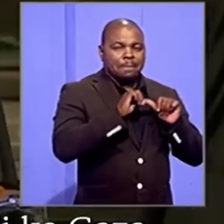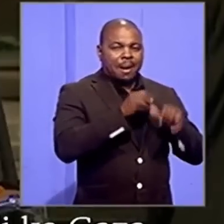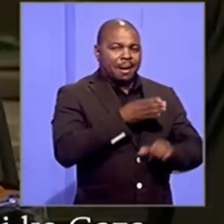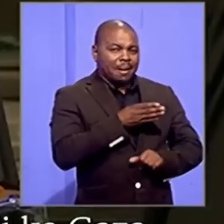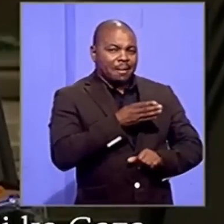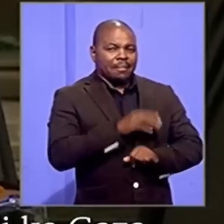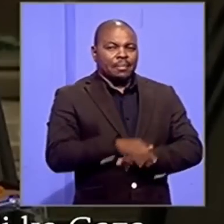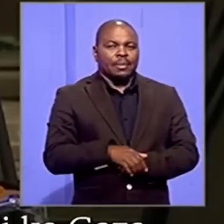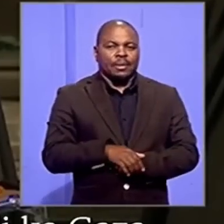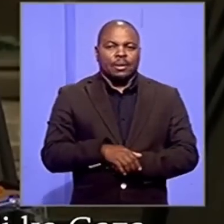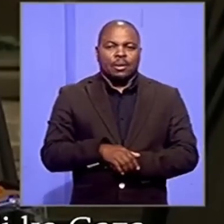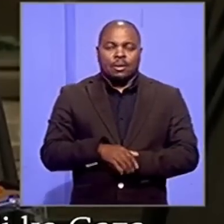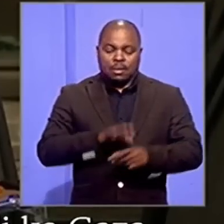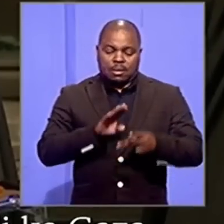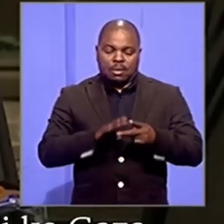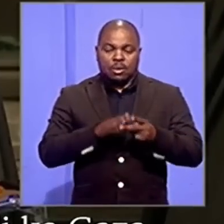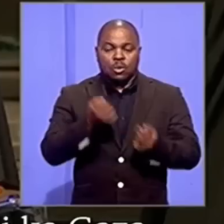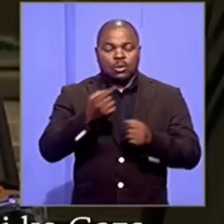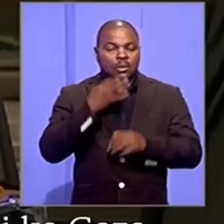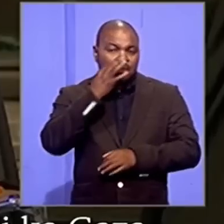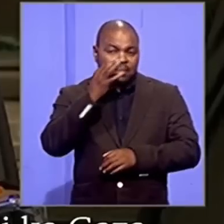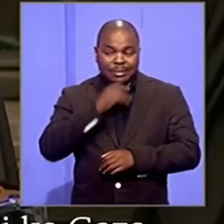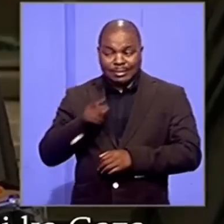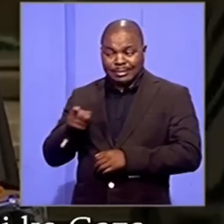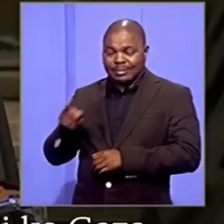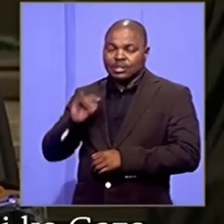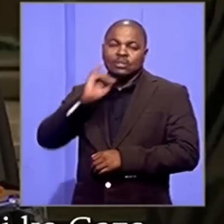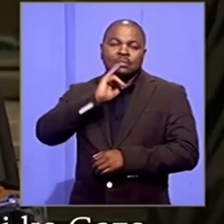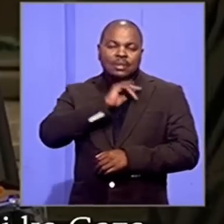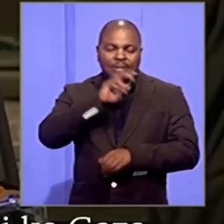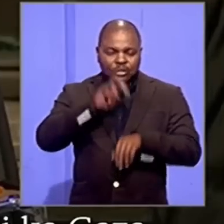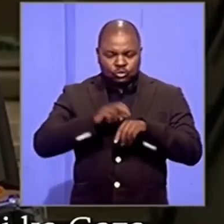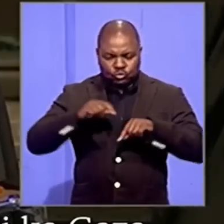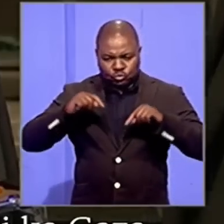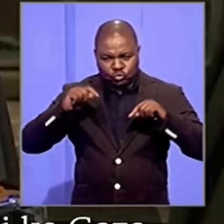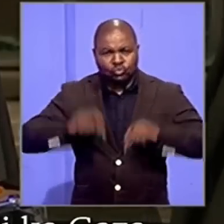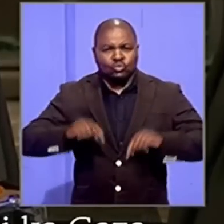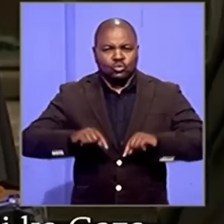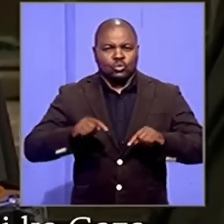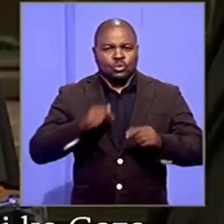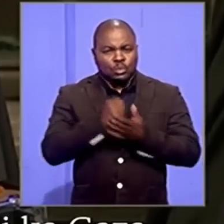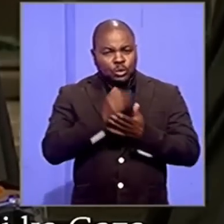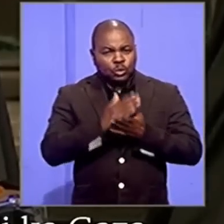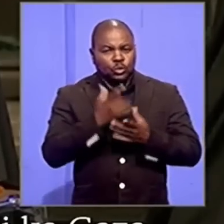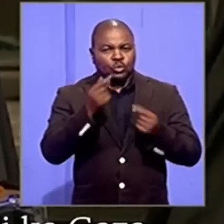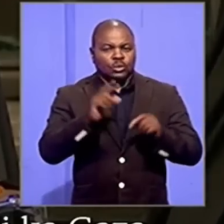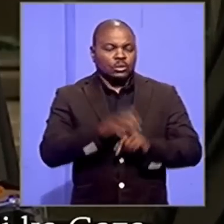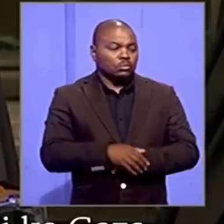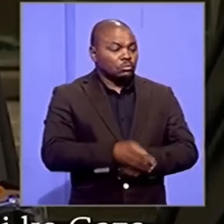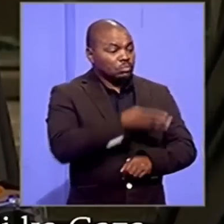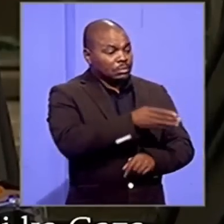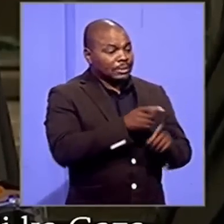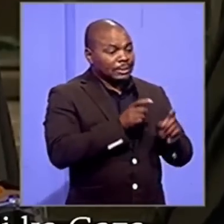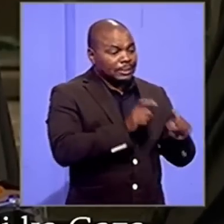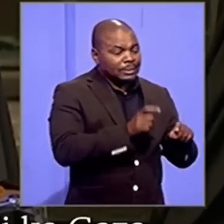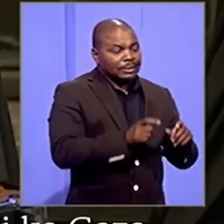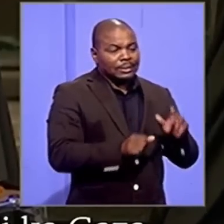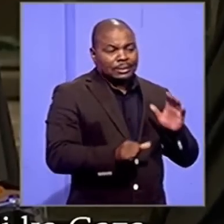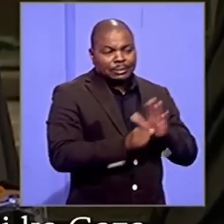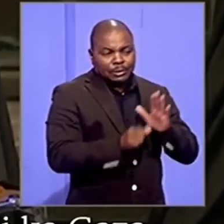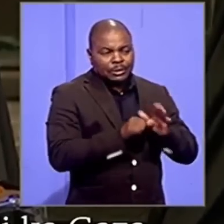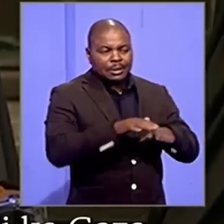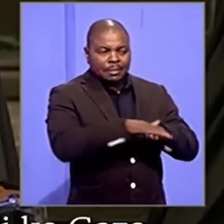court further considers that Israel must take immediate and effective measures to enable the provision of urgently needed